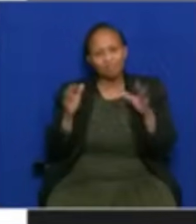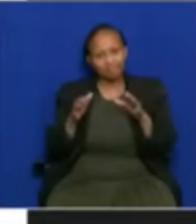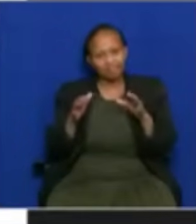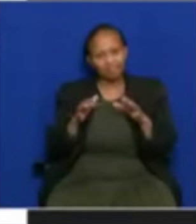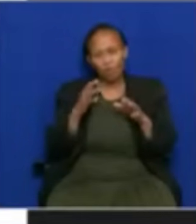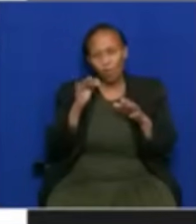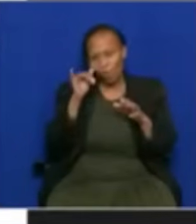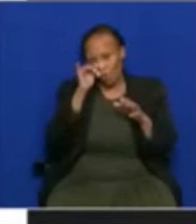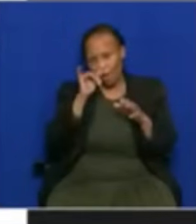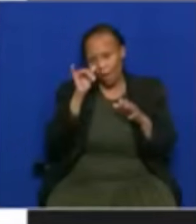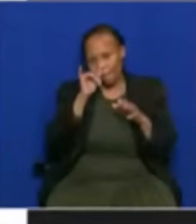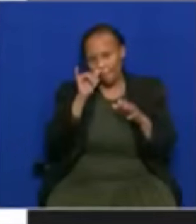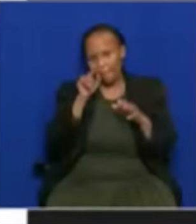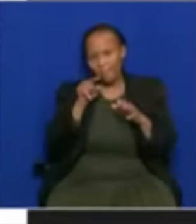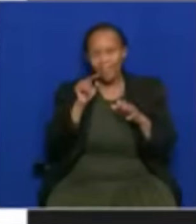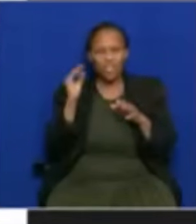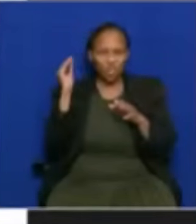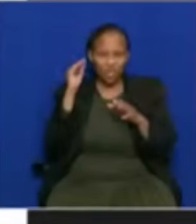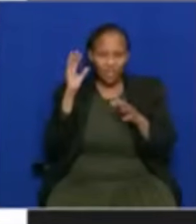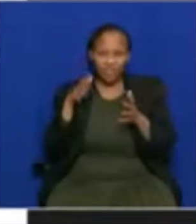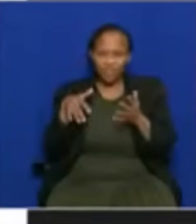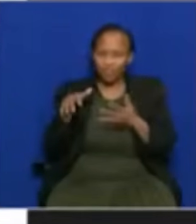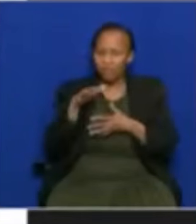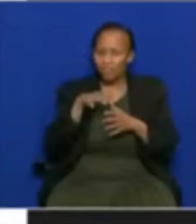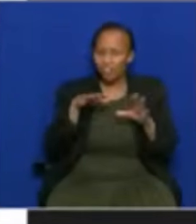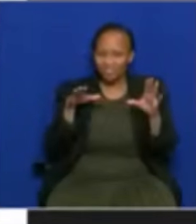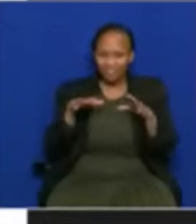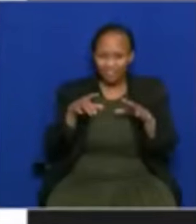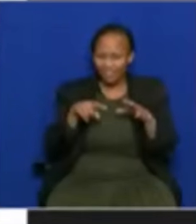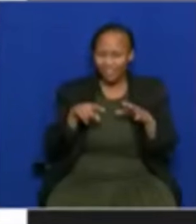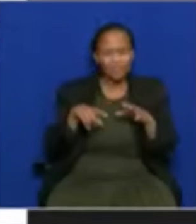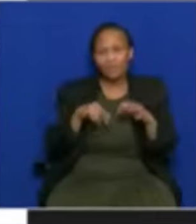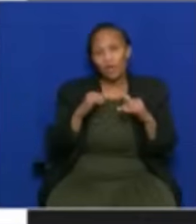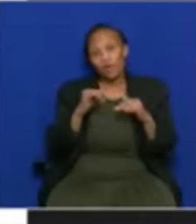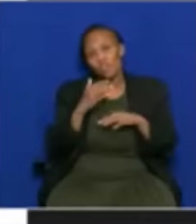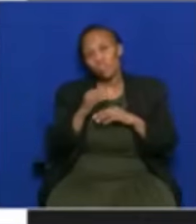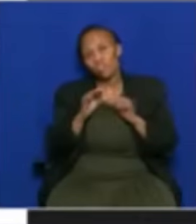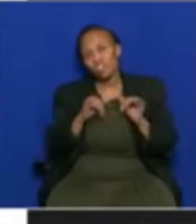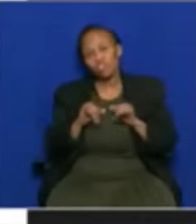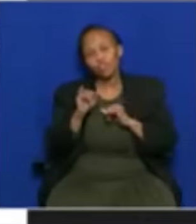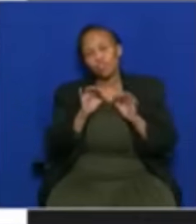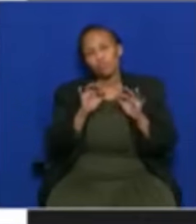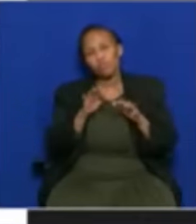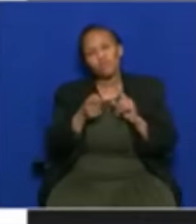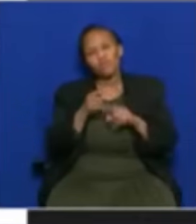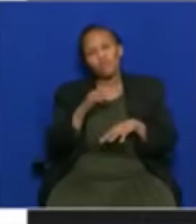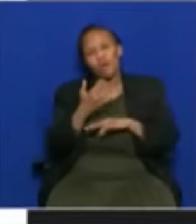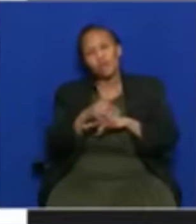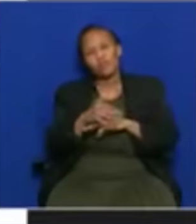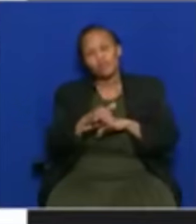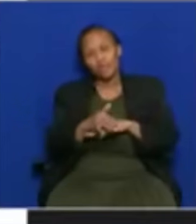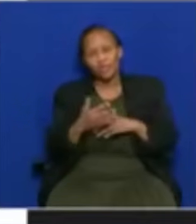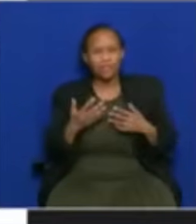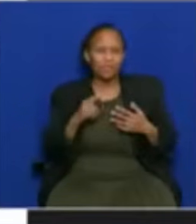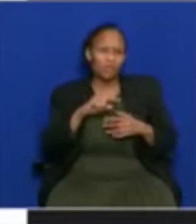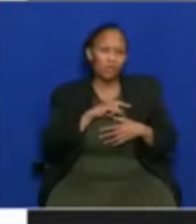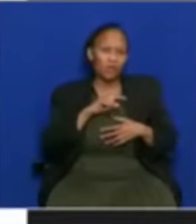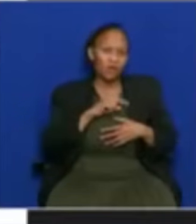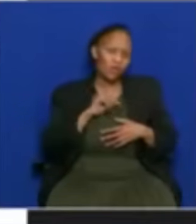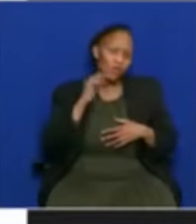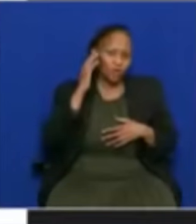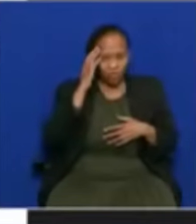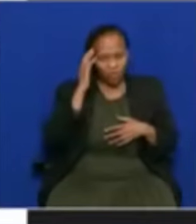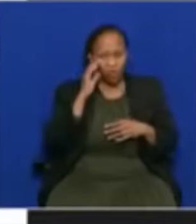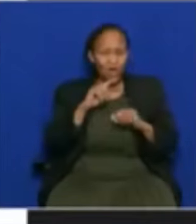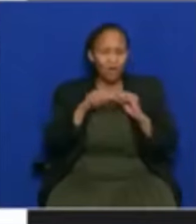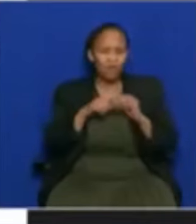functionality if you introduce people from outside who know nothing about crime intelligence and they are exposed to the